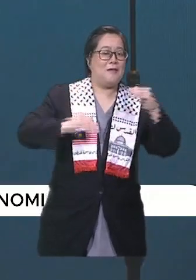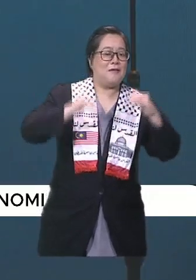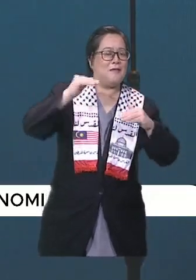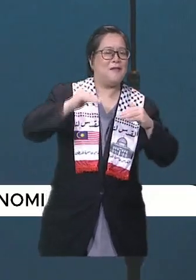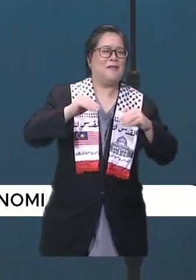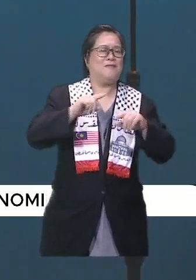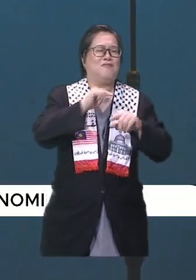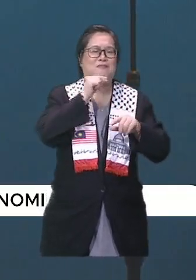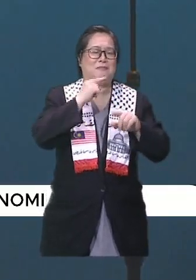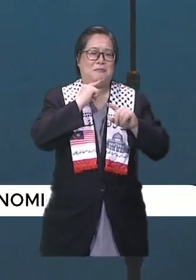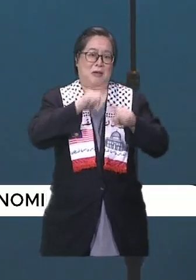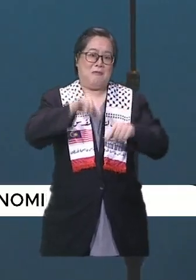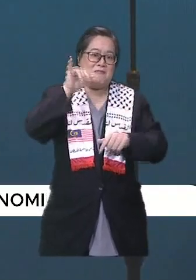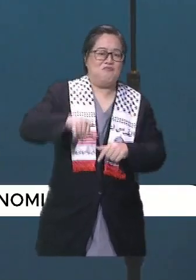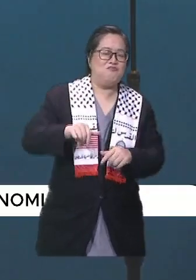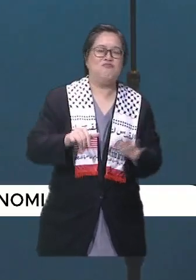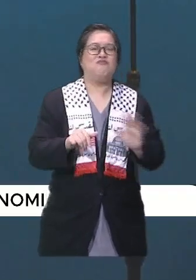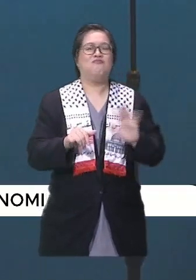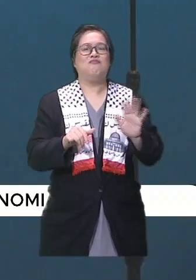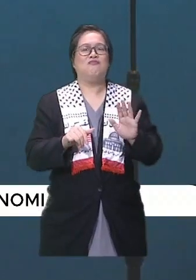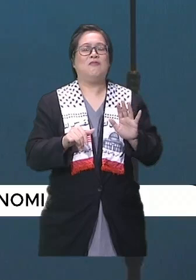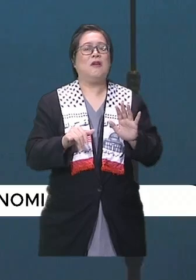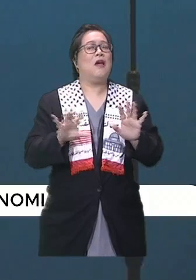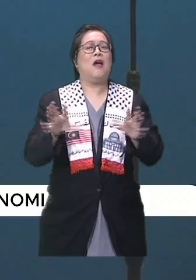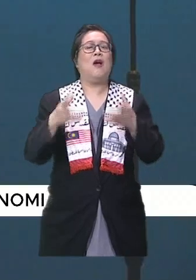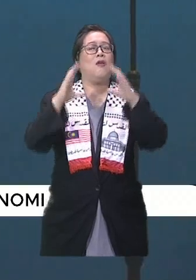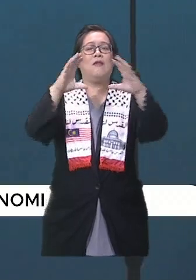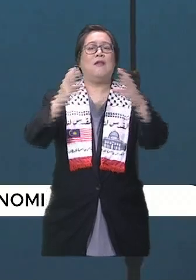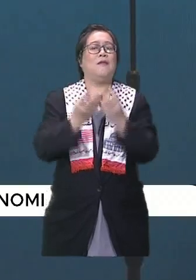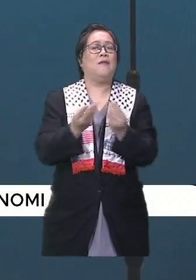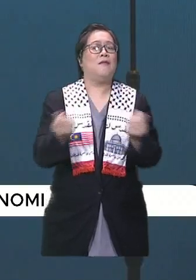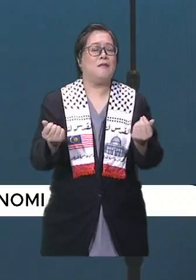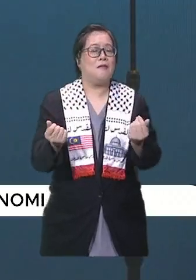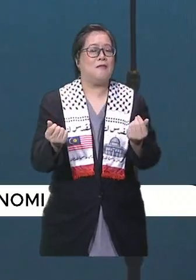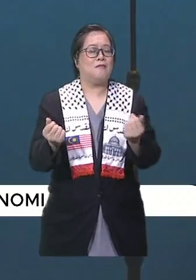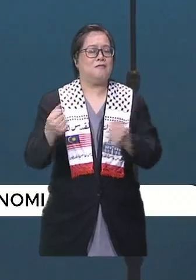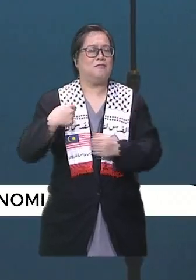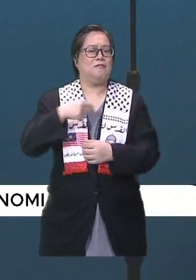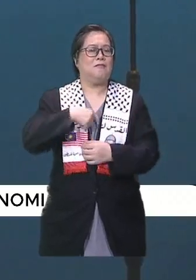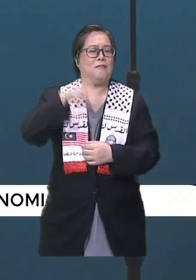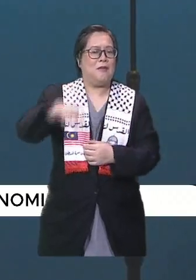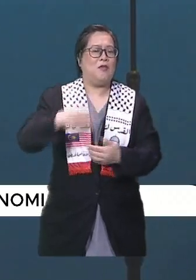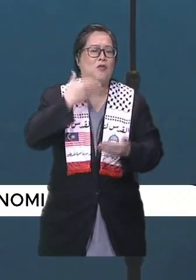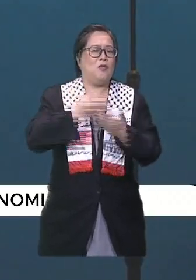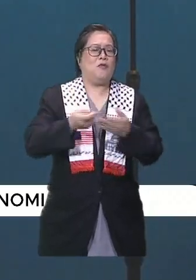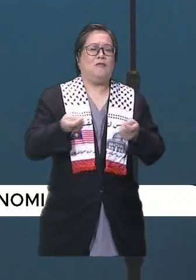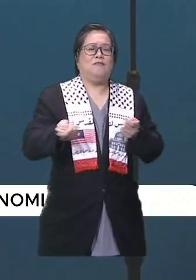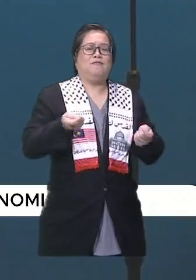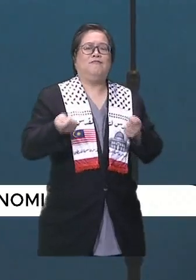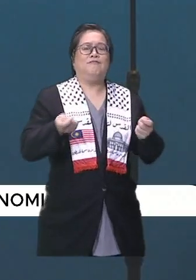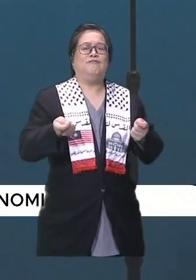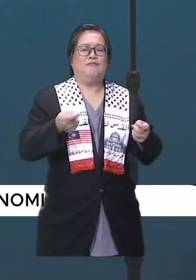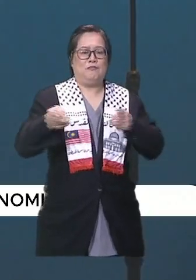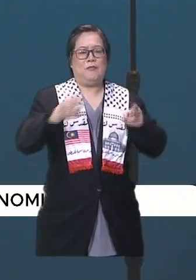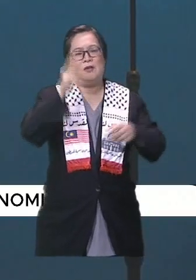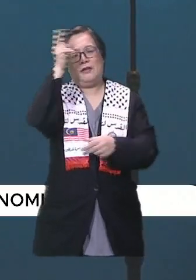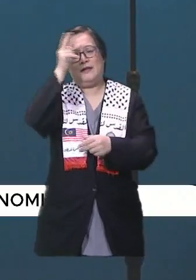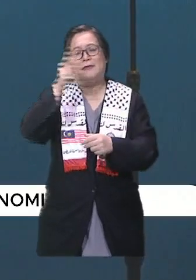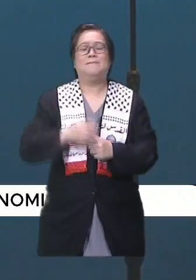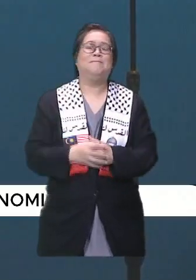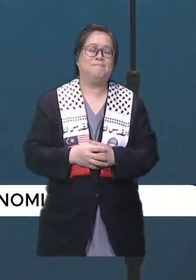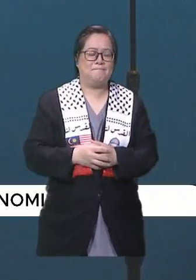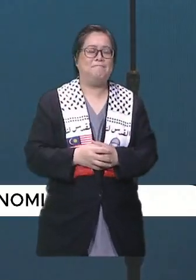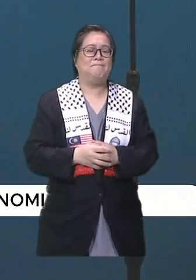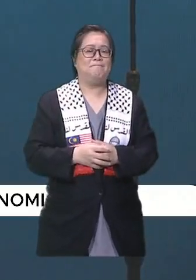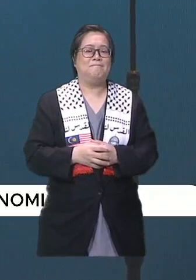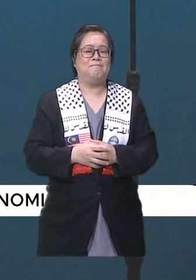answer. The answer is to have good governance by responsible leaders. Rid